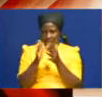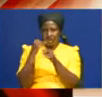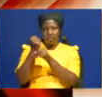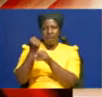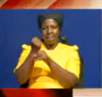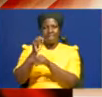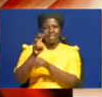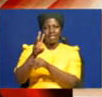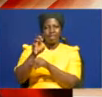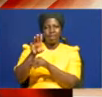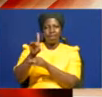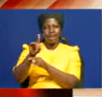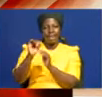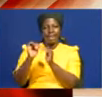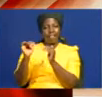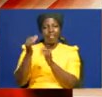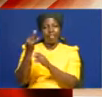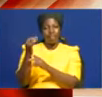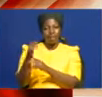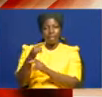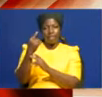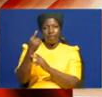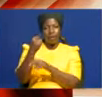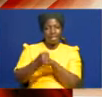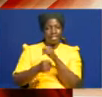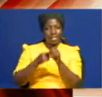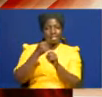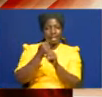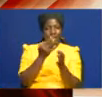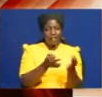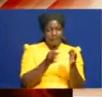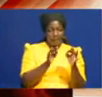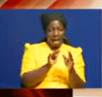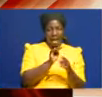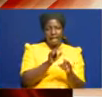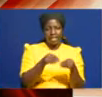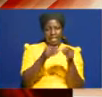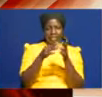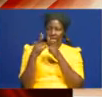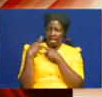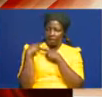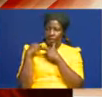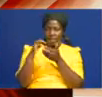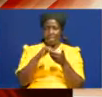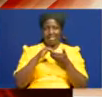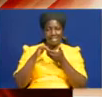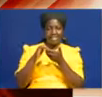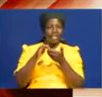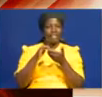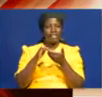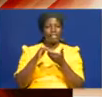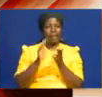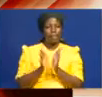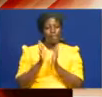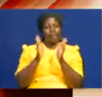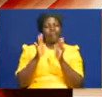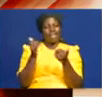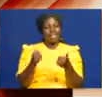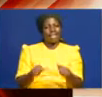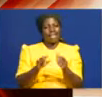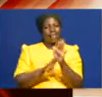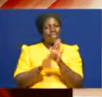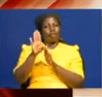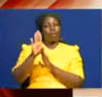3 months in a year. The officers are mandated to engage the public in every step of the development programs available, inspect